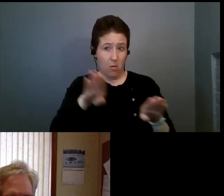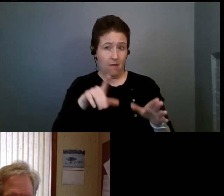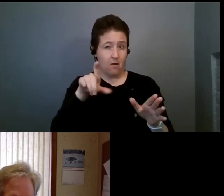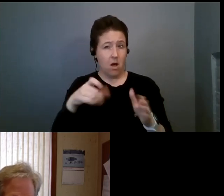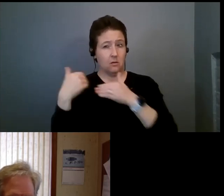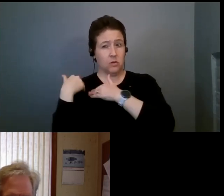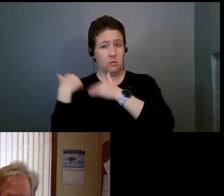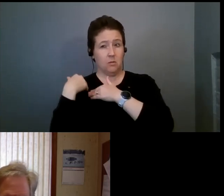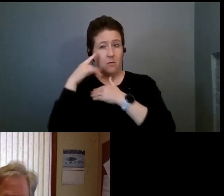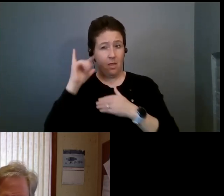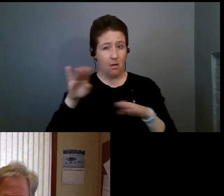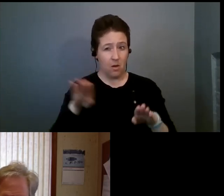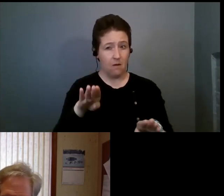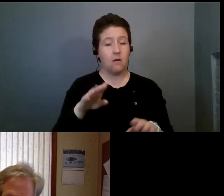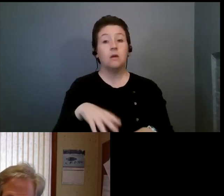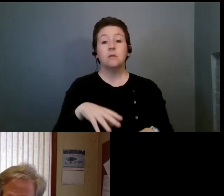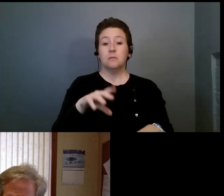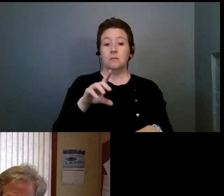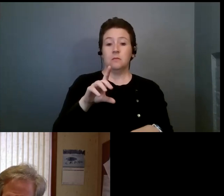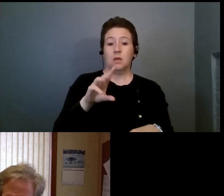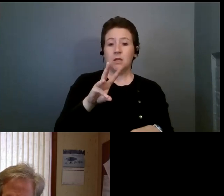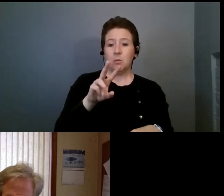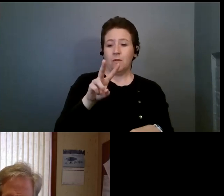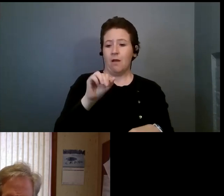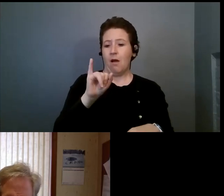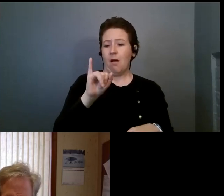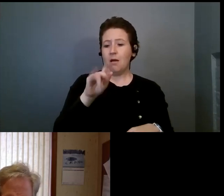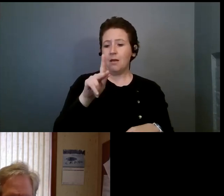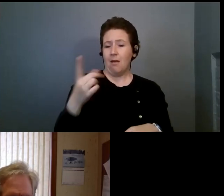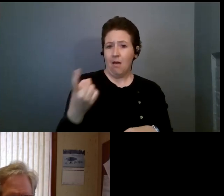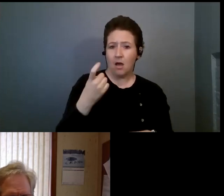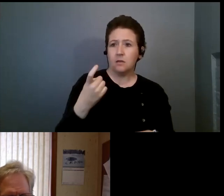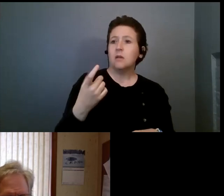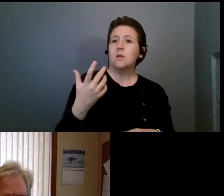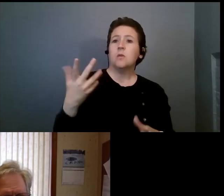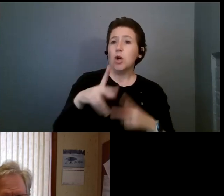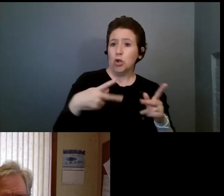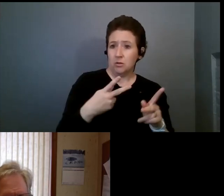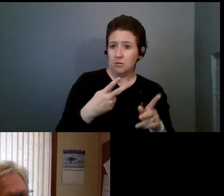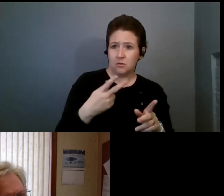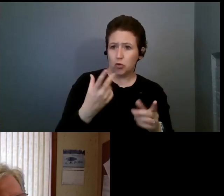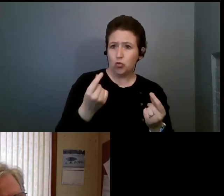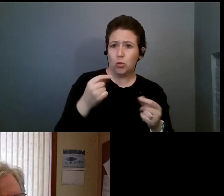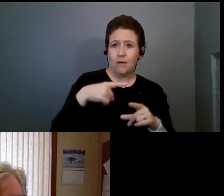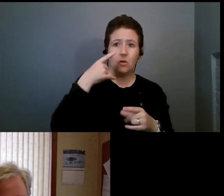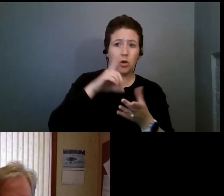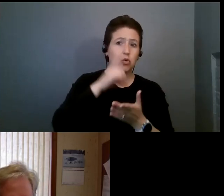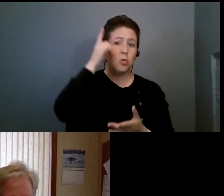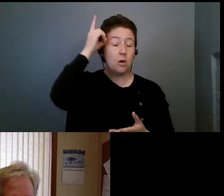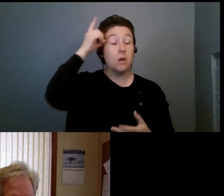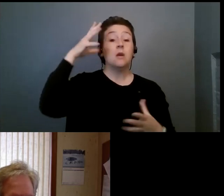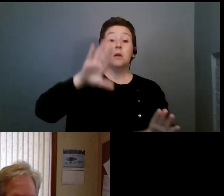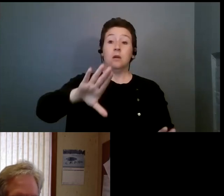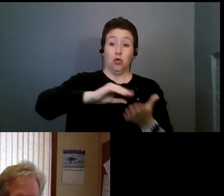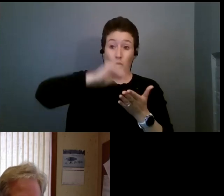very important. As to the question from WVIK, as to what we're doing in the dorms, students won't wear masks necessarily